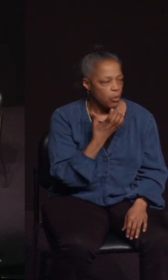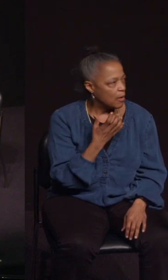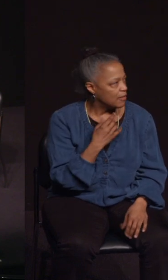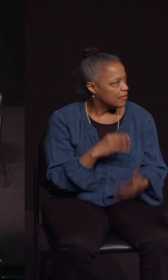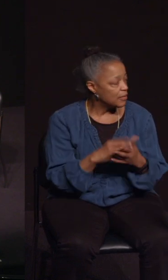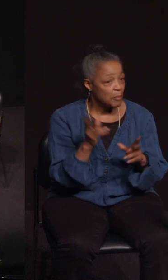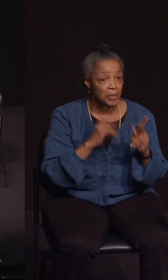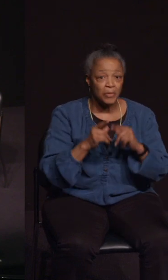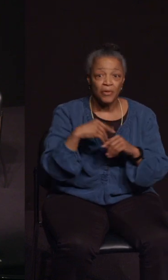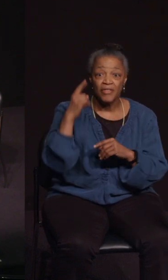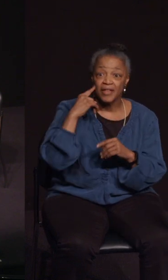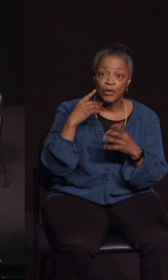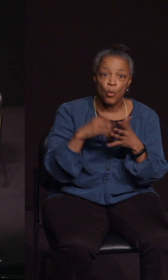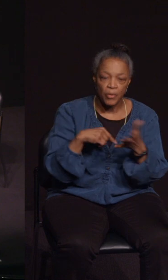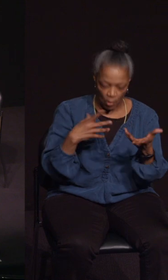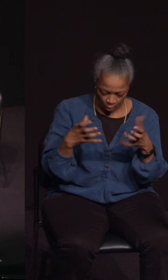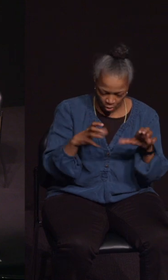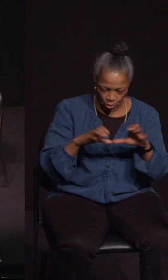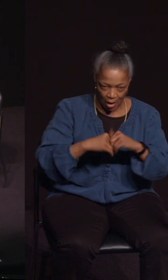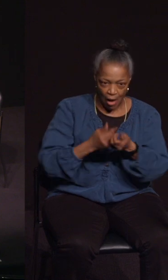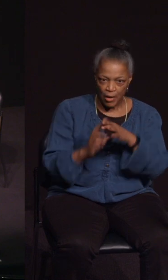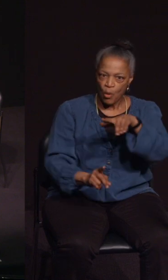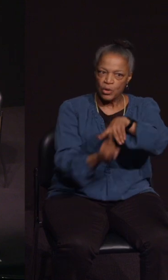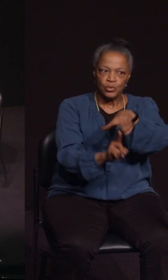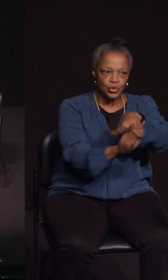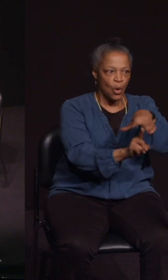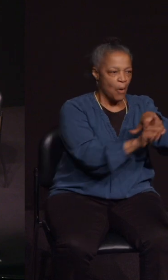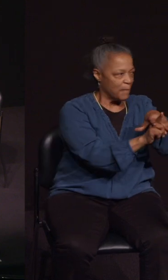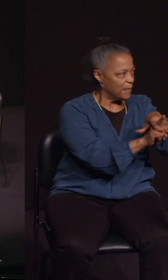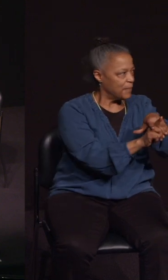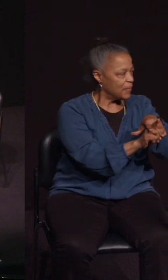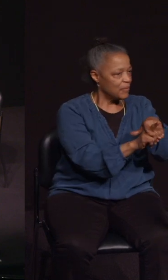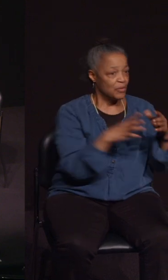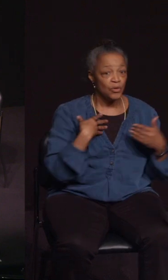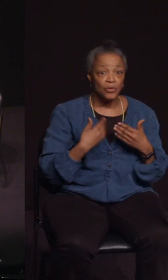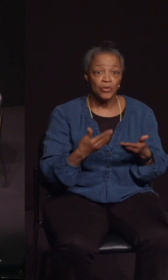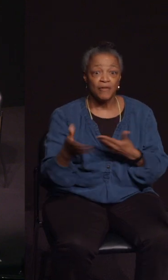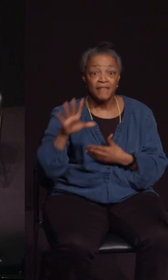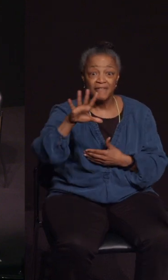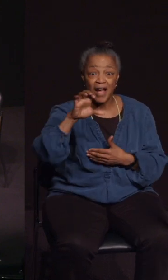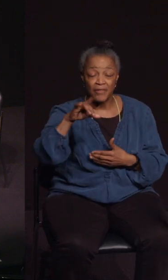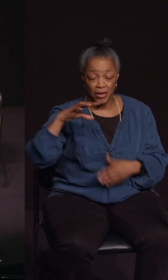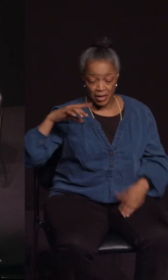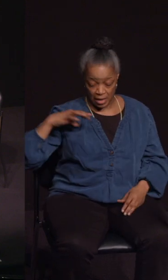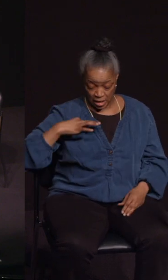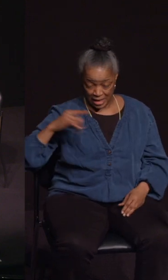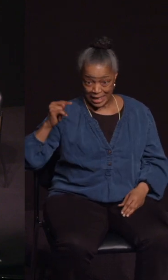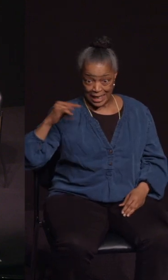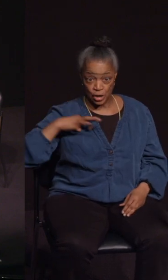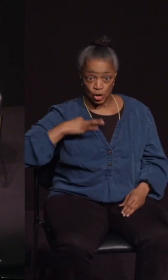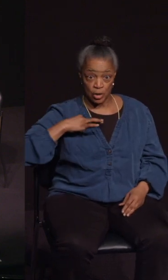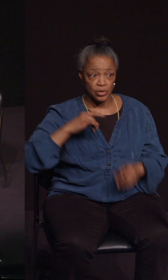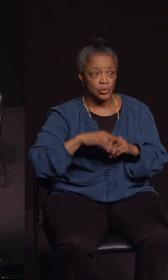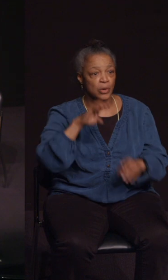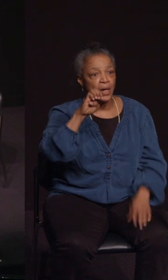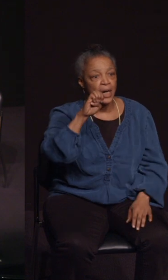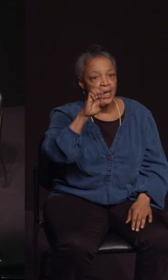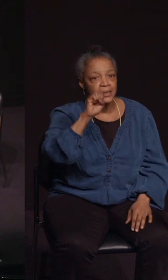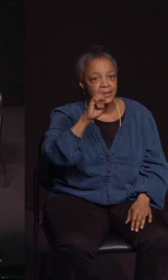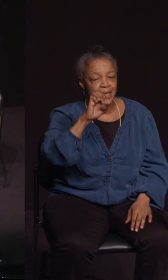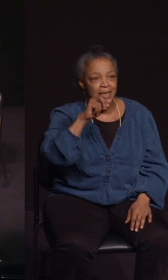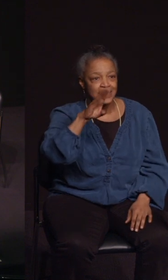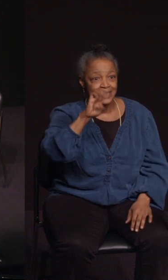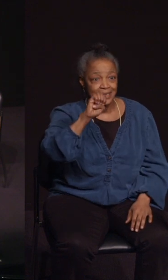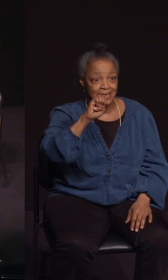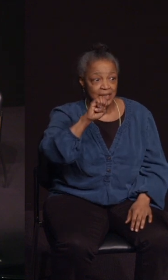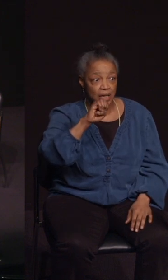that they wanted to do and how they wanted to show up. And we took 500 T-shirts to Essence. And within 24